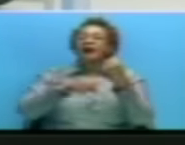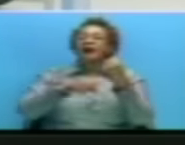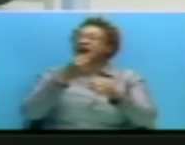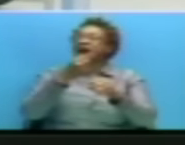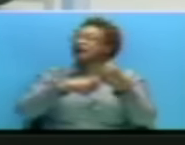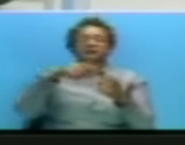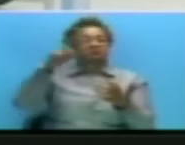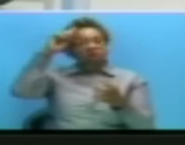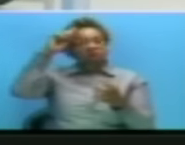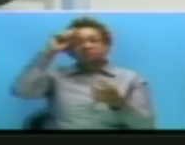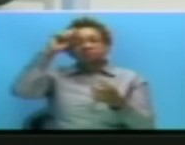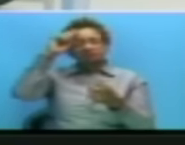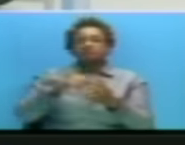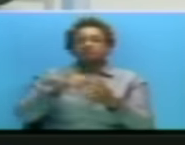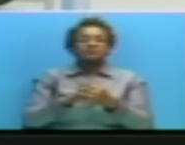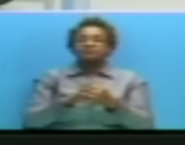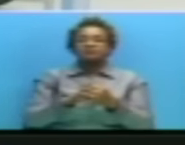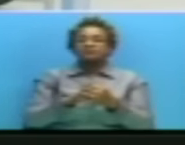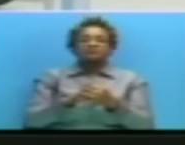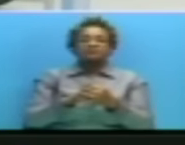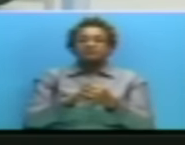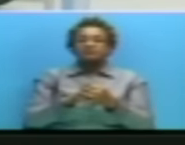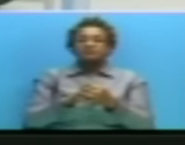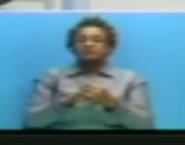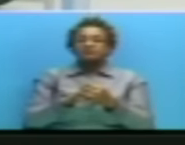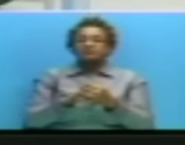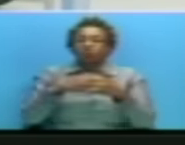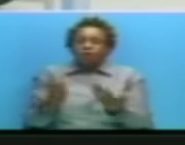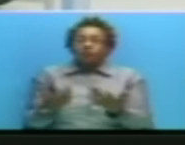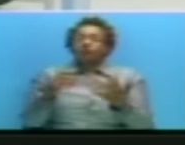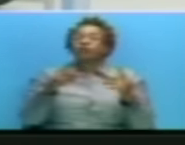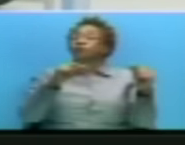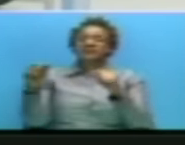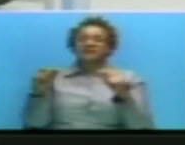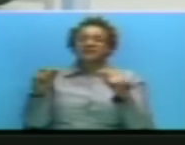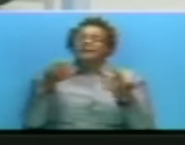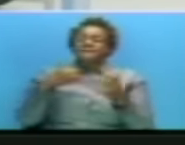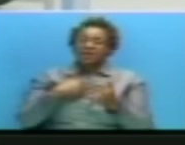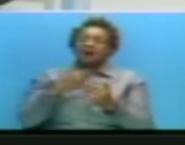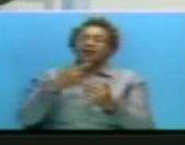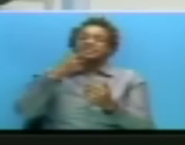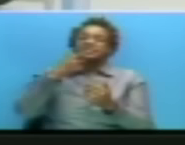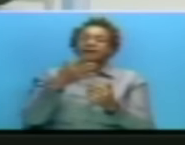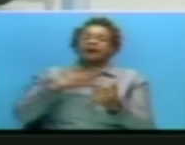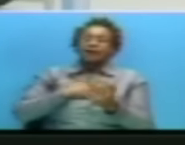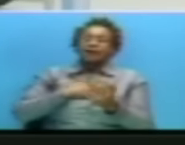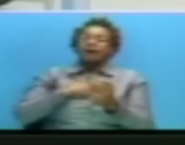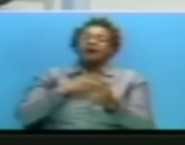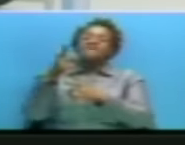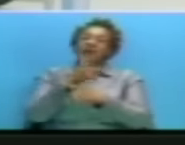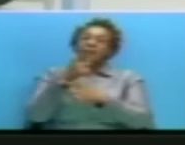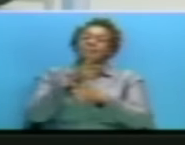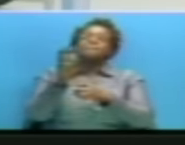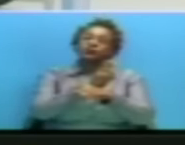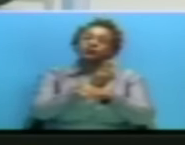whims or just at the spur of the moment or on tweets. I said our film monitoring